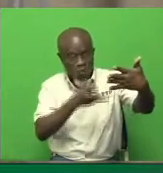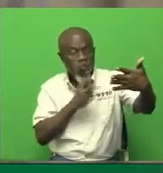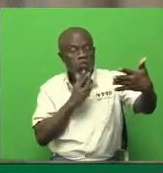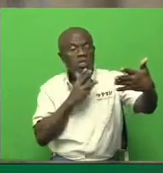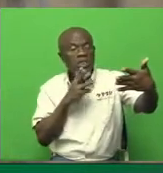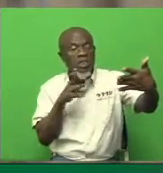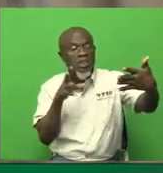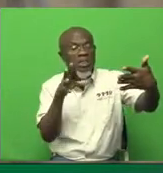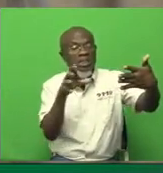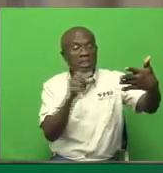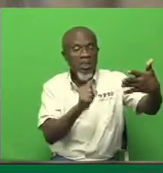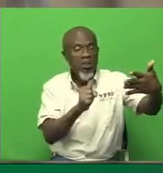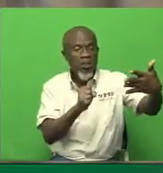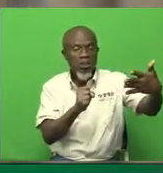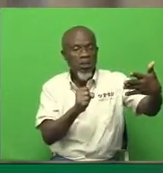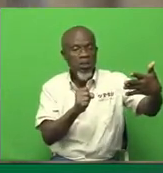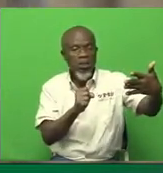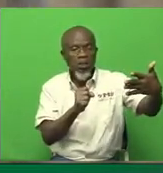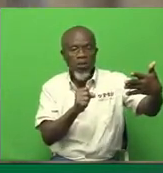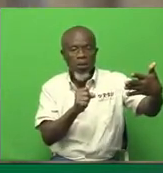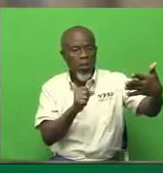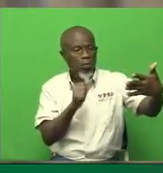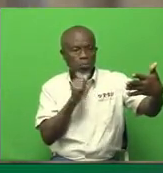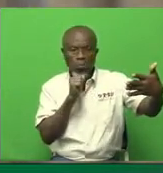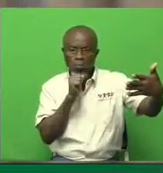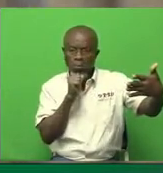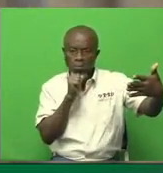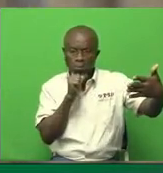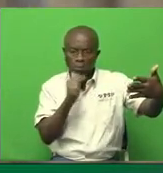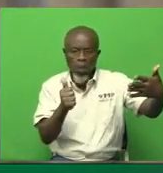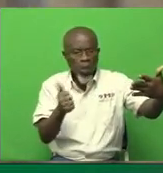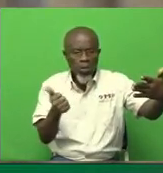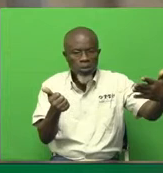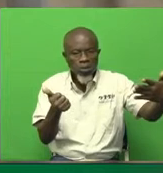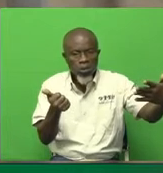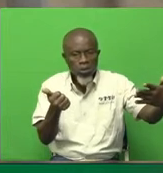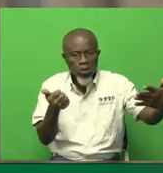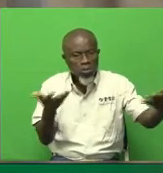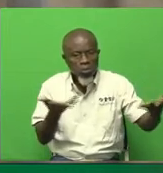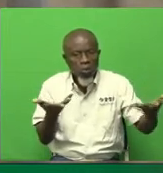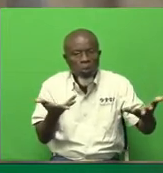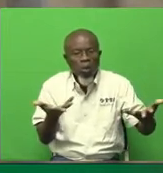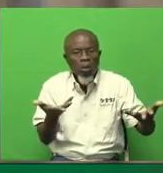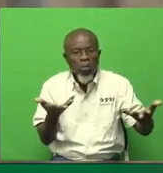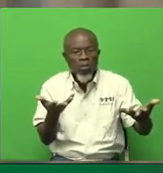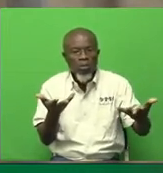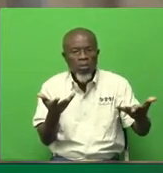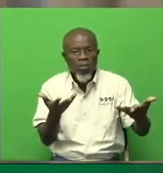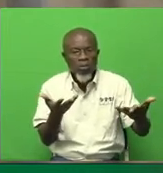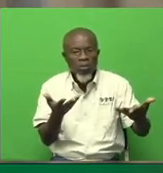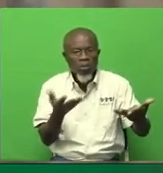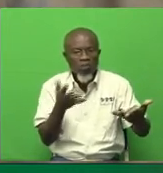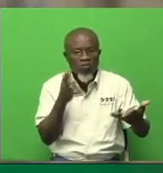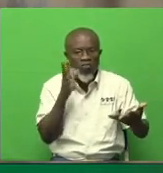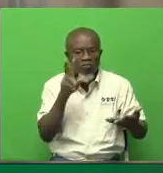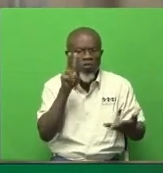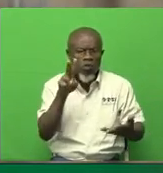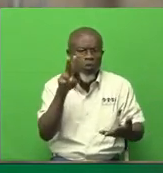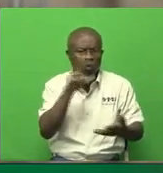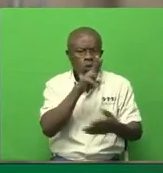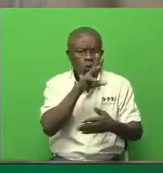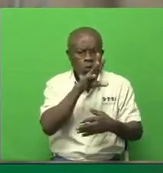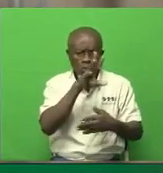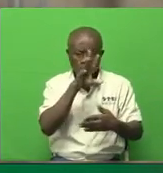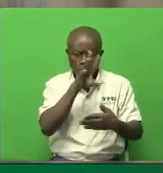are non-compliant non-compliant Mr Deputy speaker 52 so when the minister